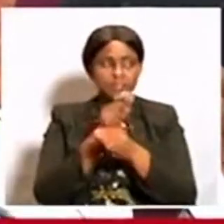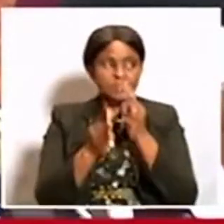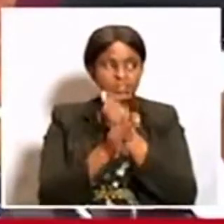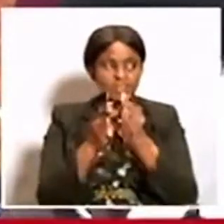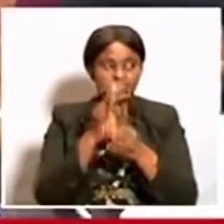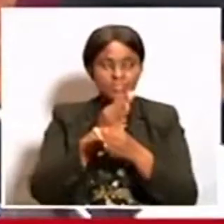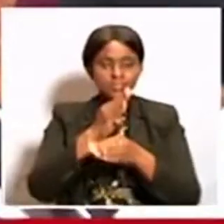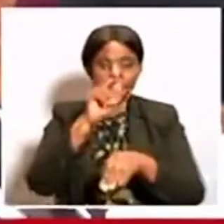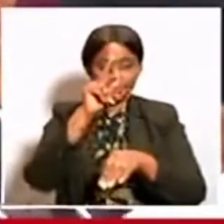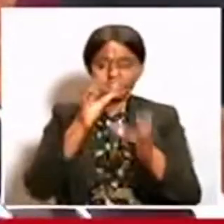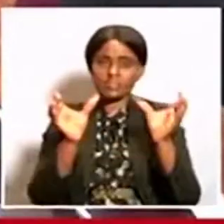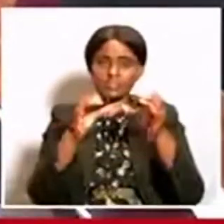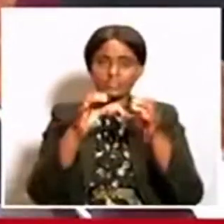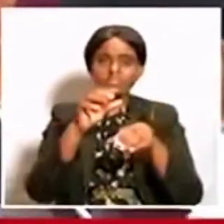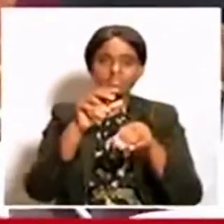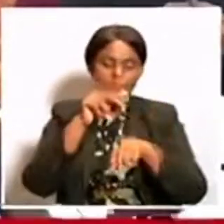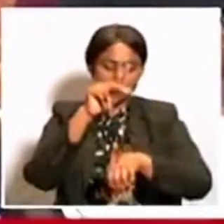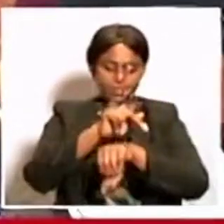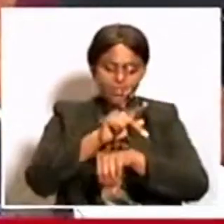project.